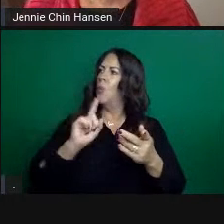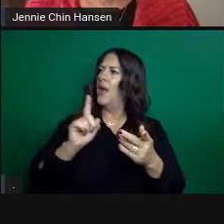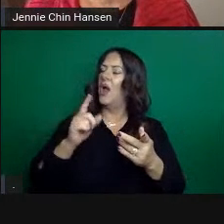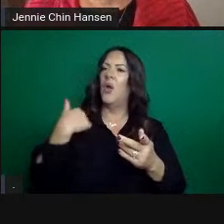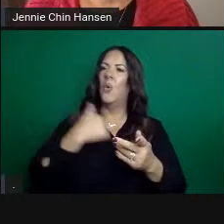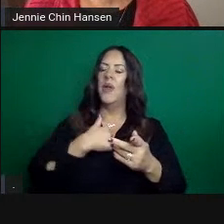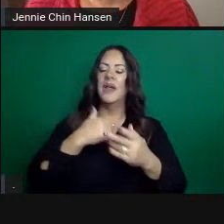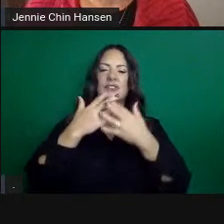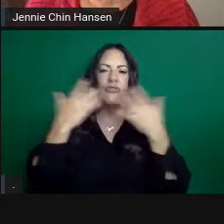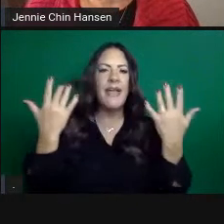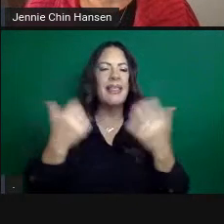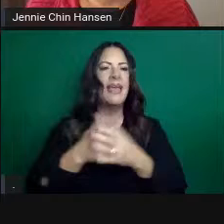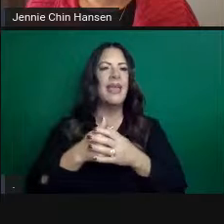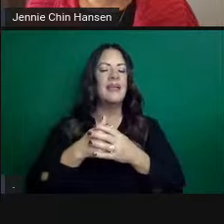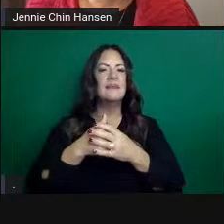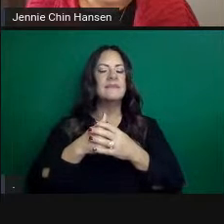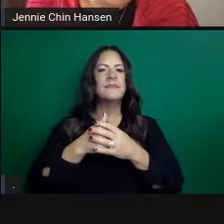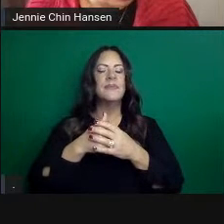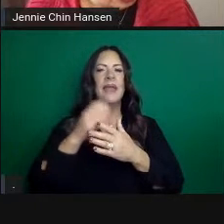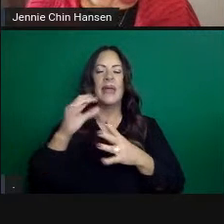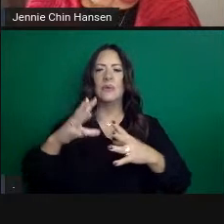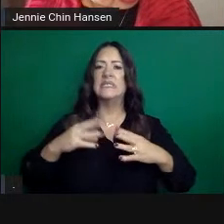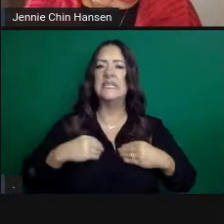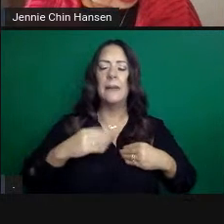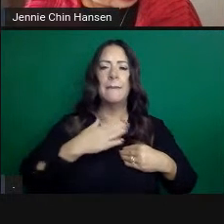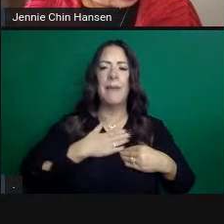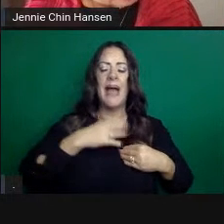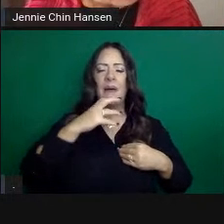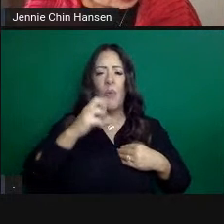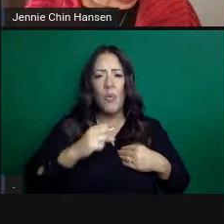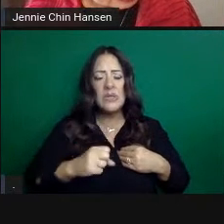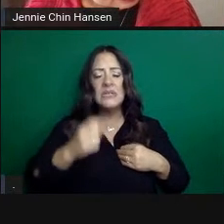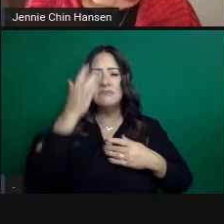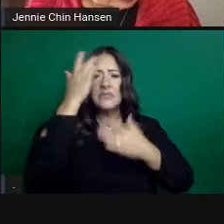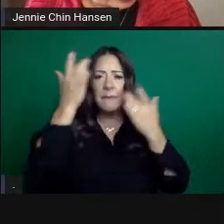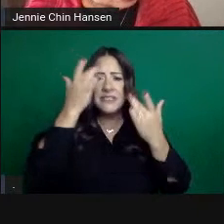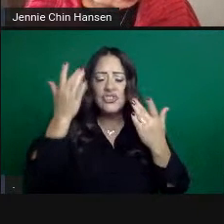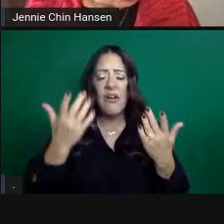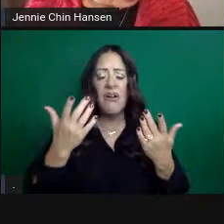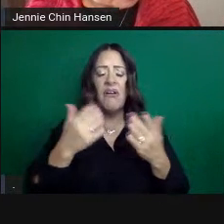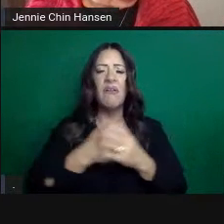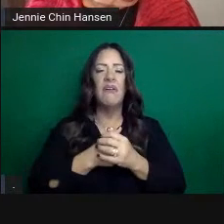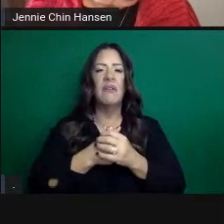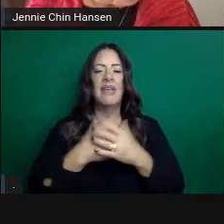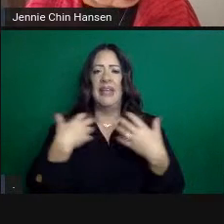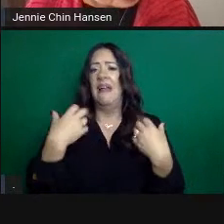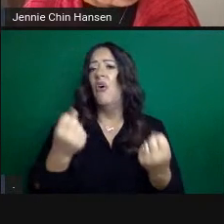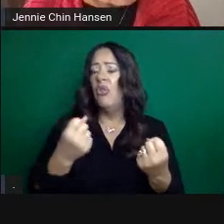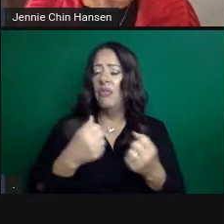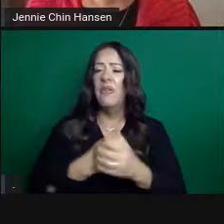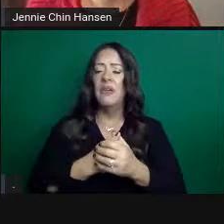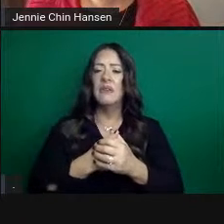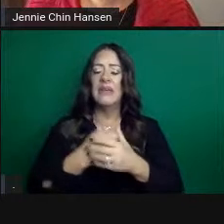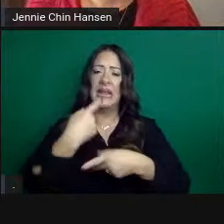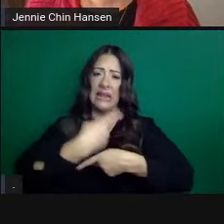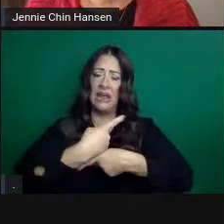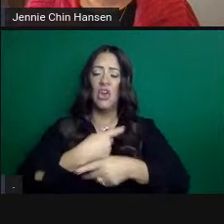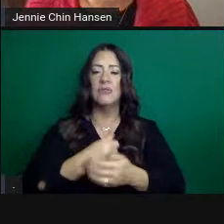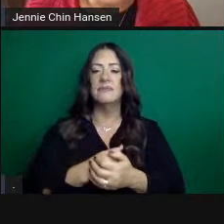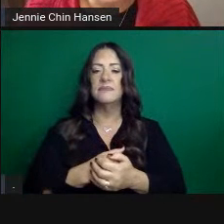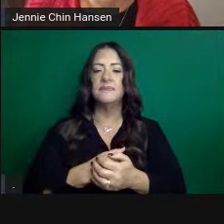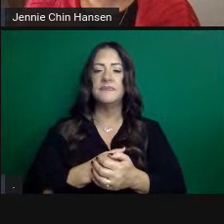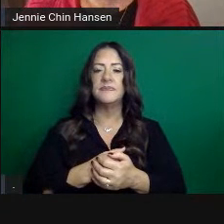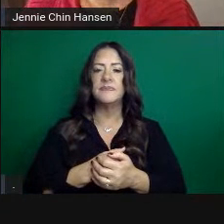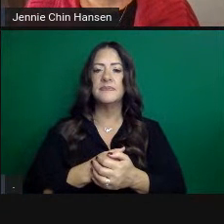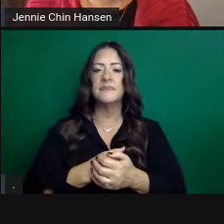plus being ready for climate change. And secondly, with the Health Reimagined, we